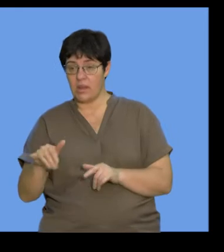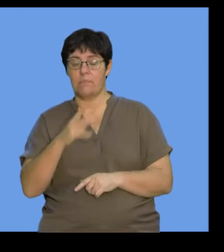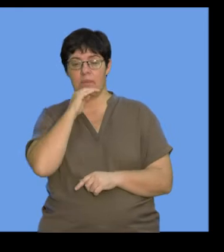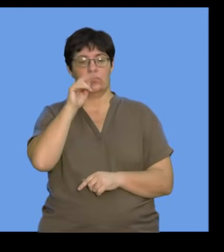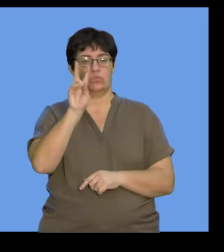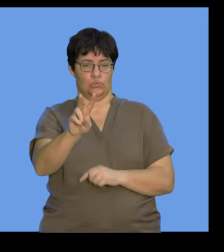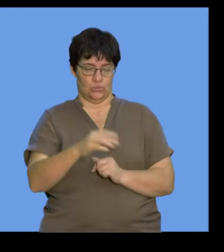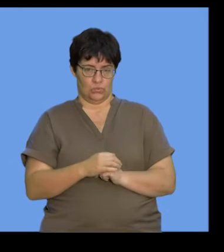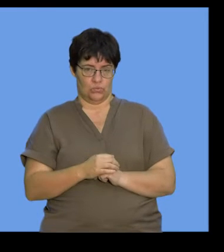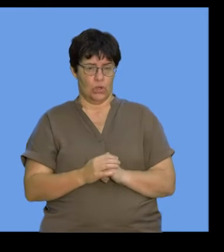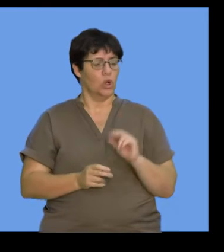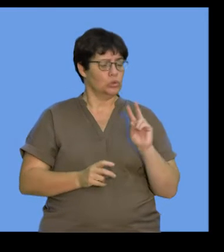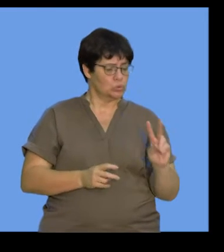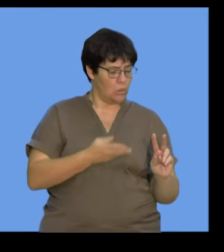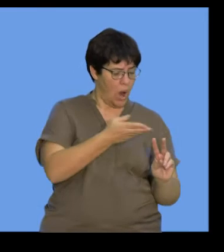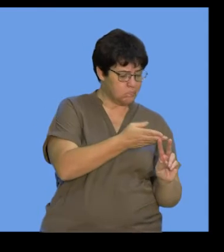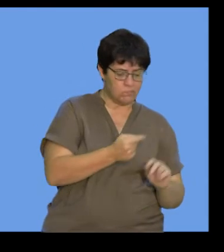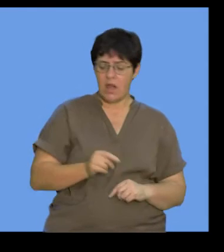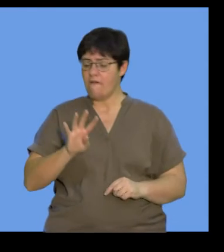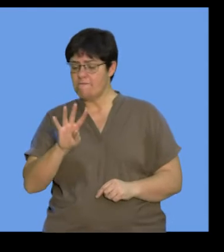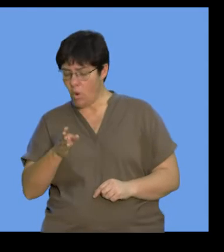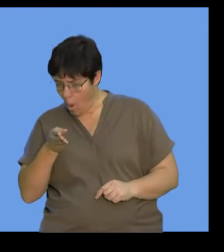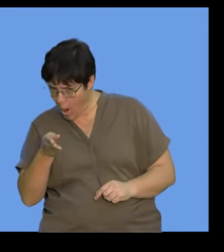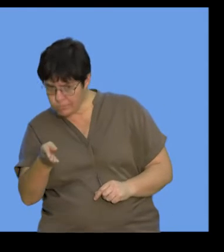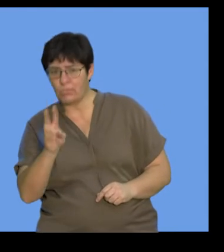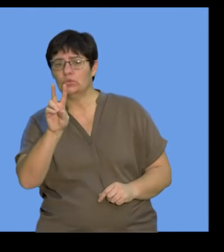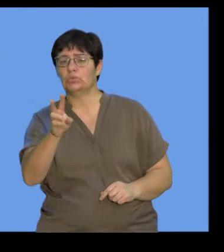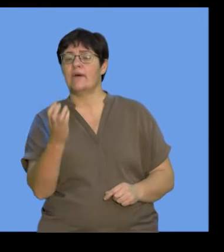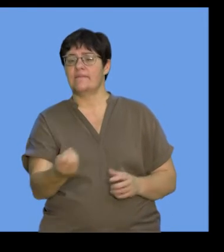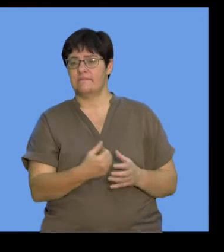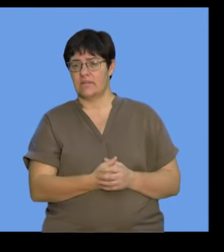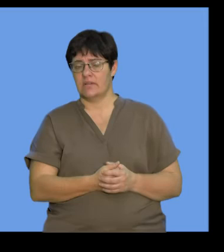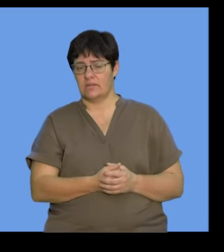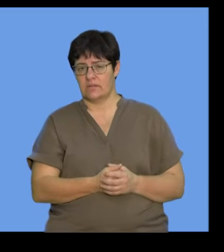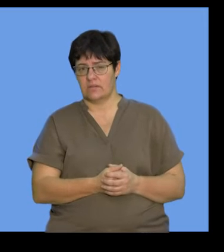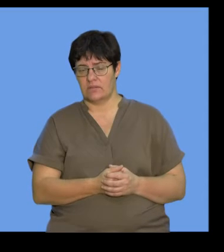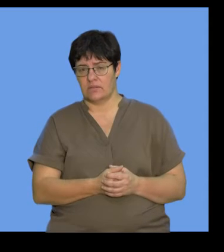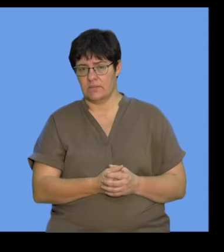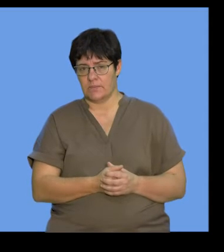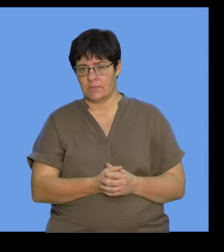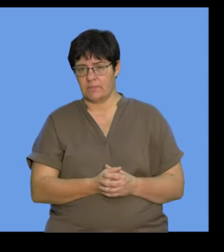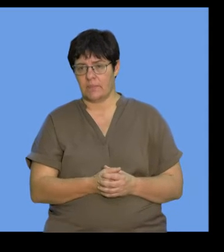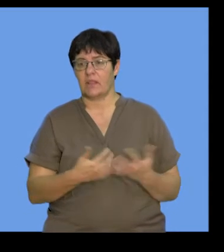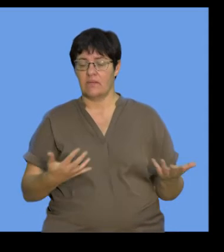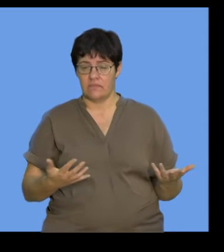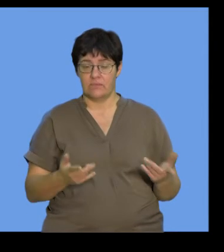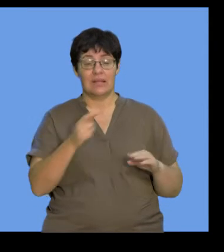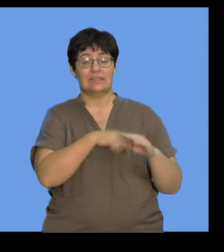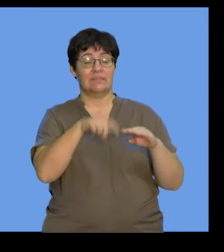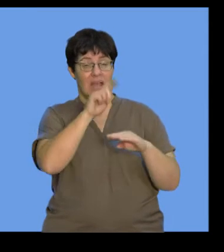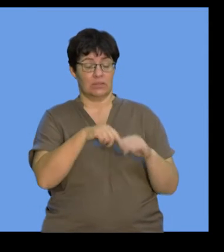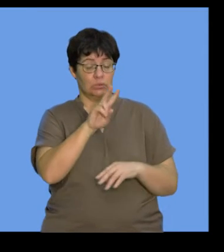2 because 2 is divisible in 2a and it is also divisible in 4. If I